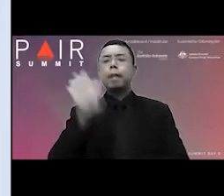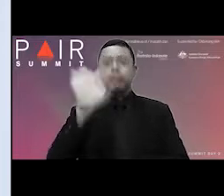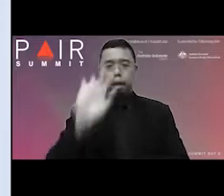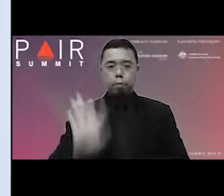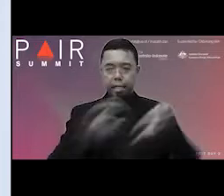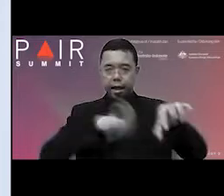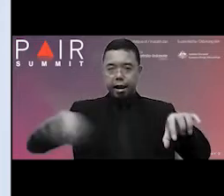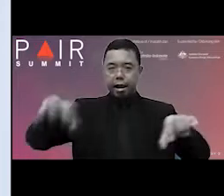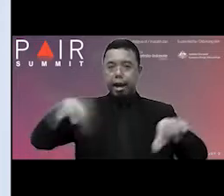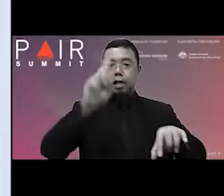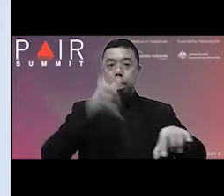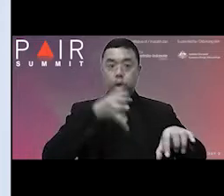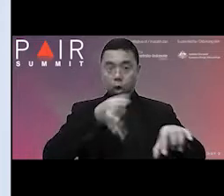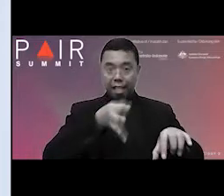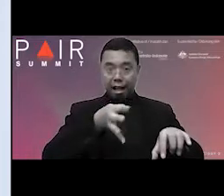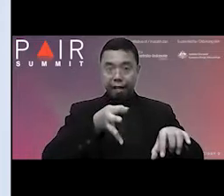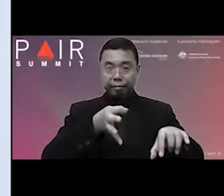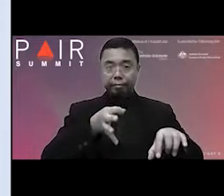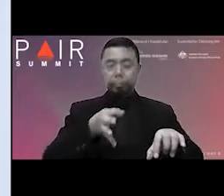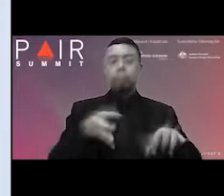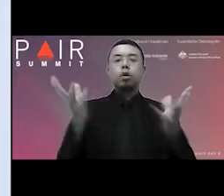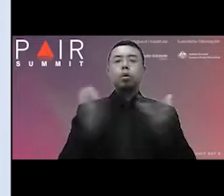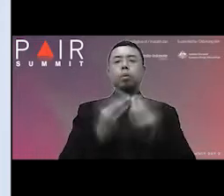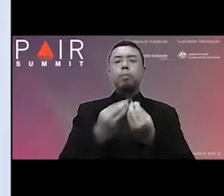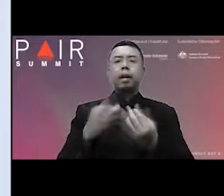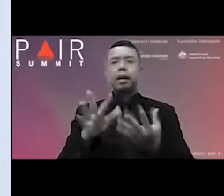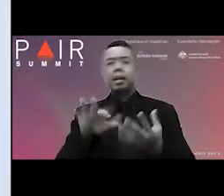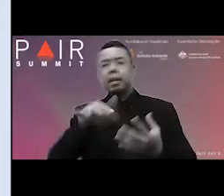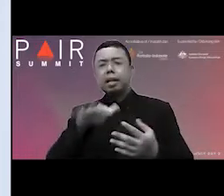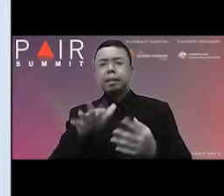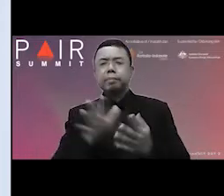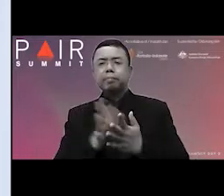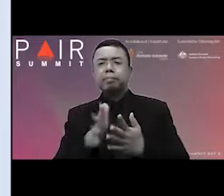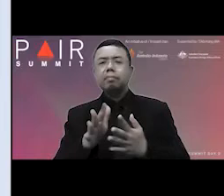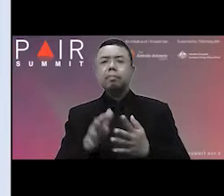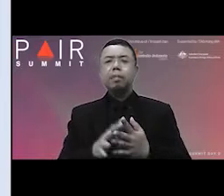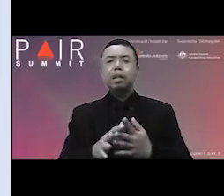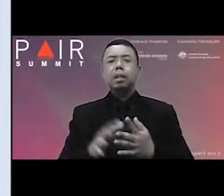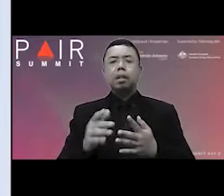it has high degree of autonomy to manage the local matters, of